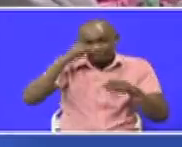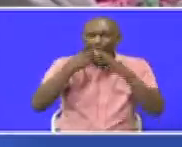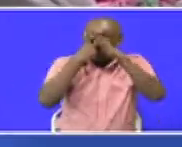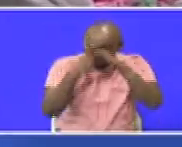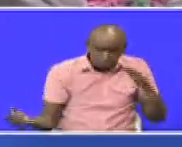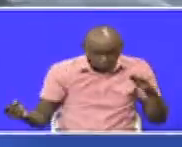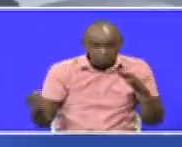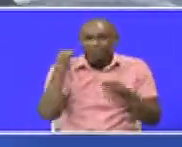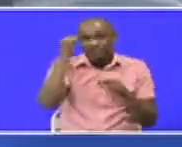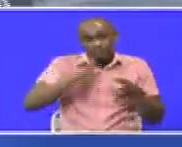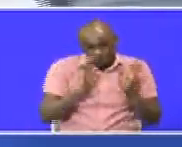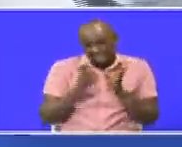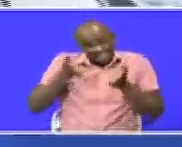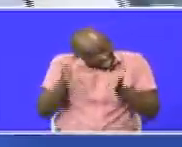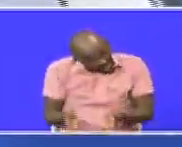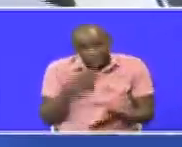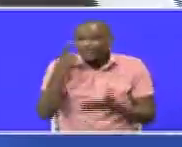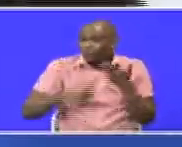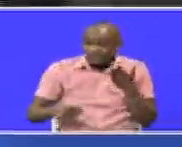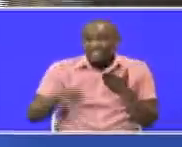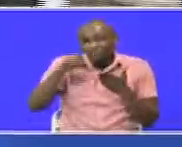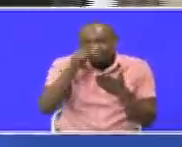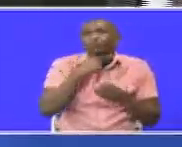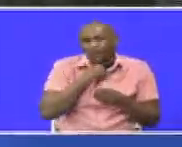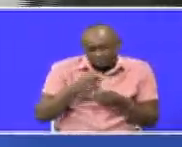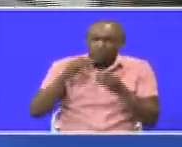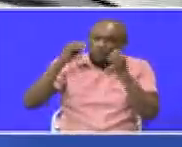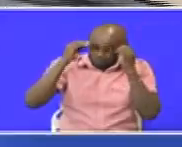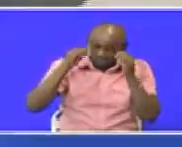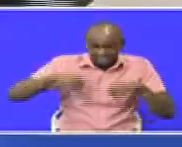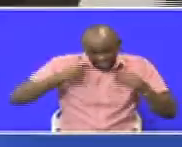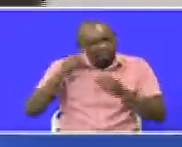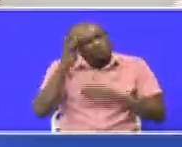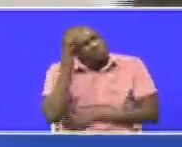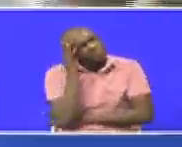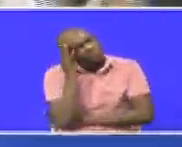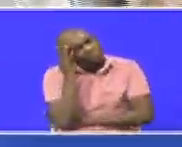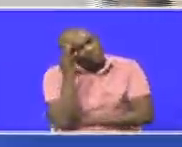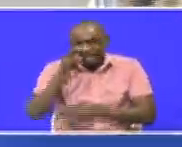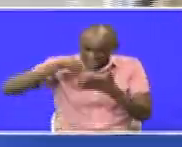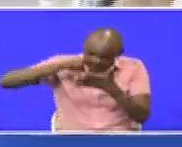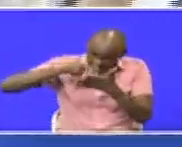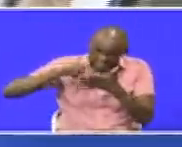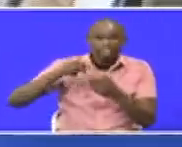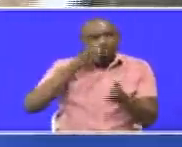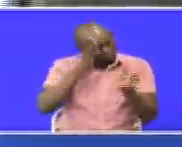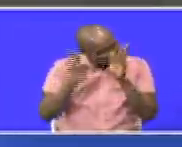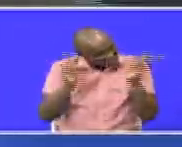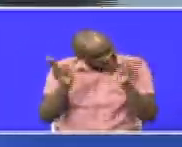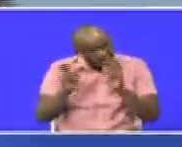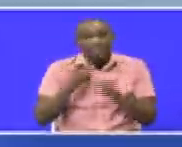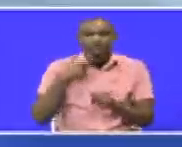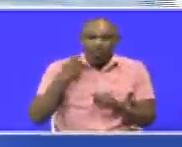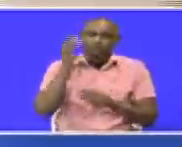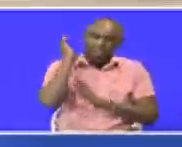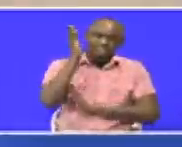underground politically. Now he says he took time to engage himself in thinking and reading and preparing 15